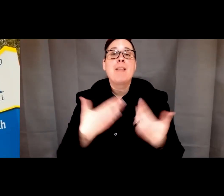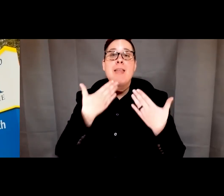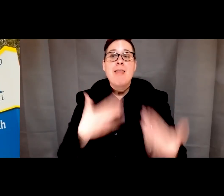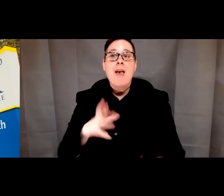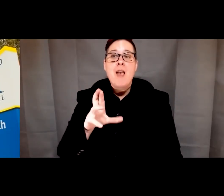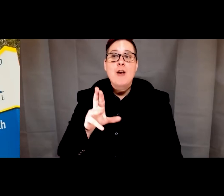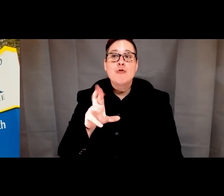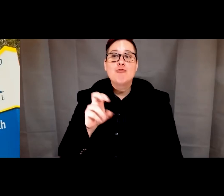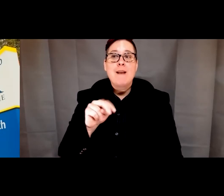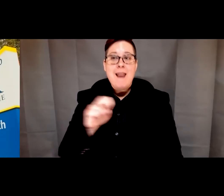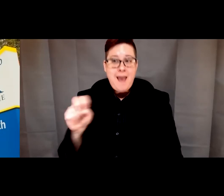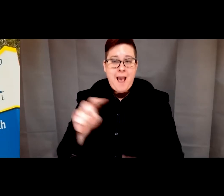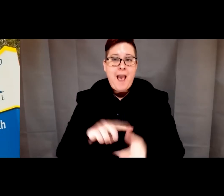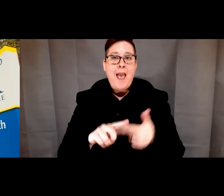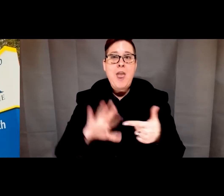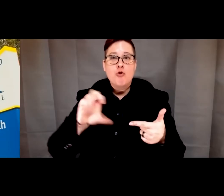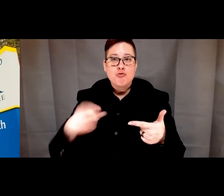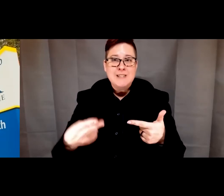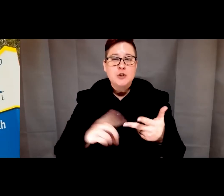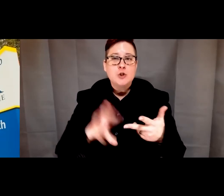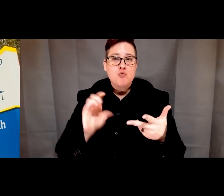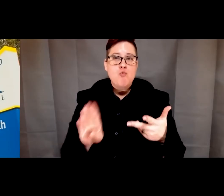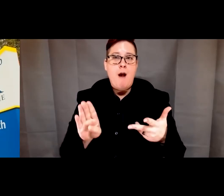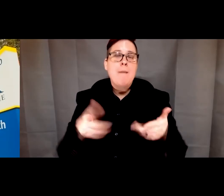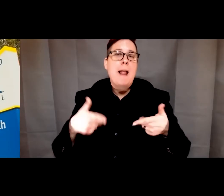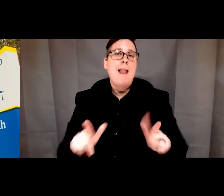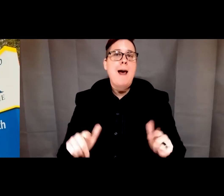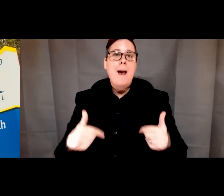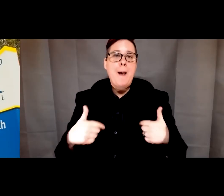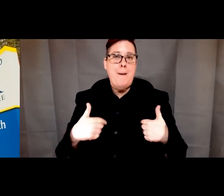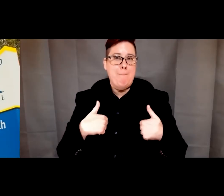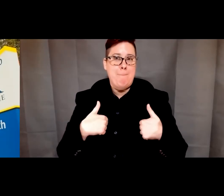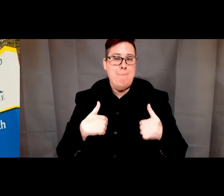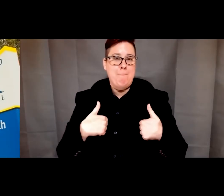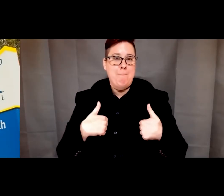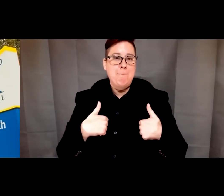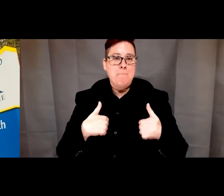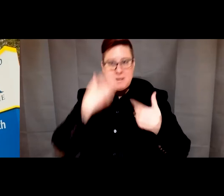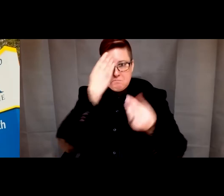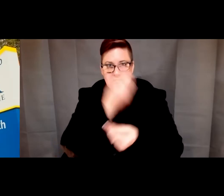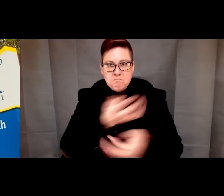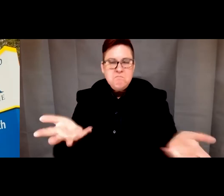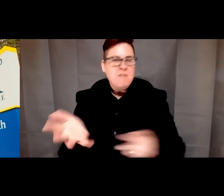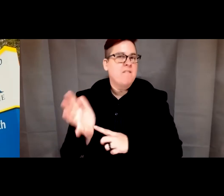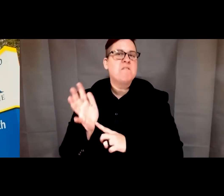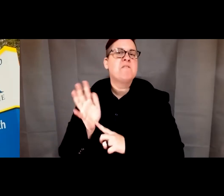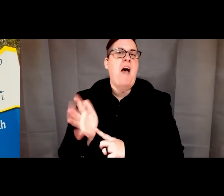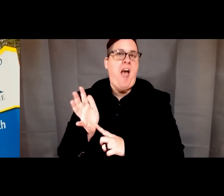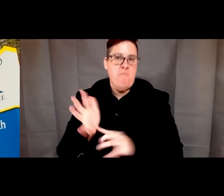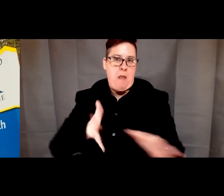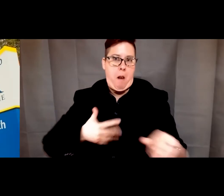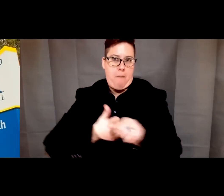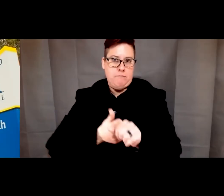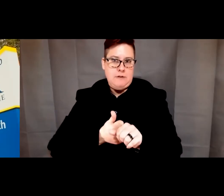Renee and Rich and Rob for allowing me to provide everybody with just a 5-minute update